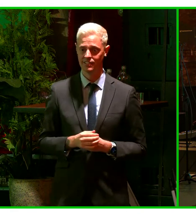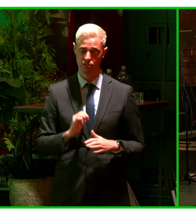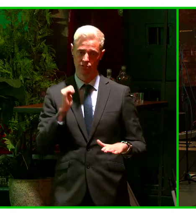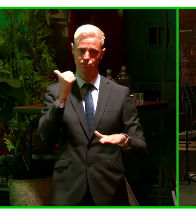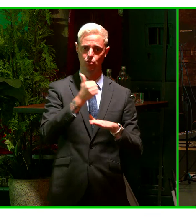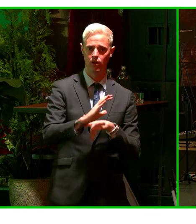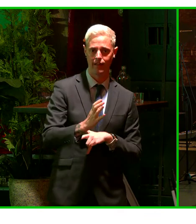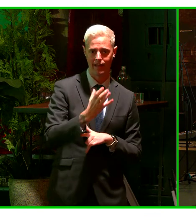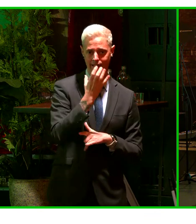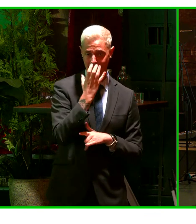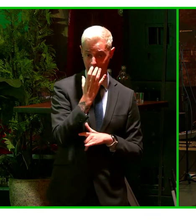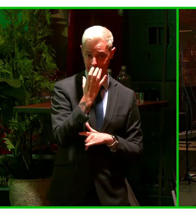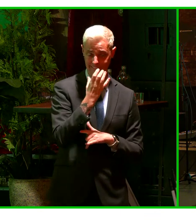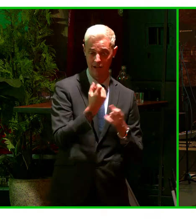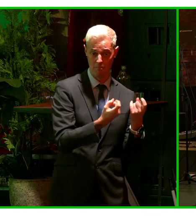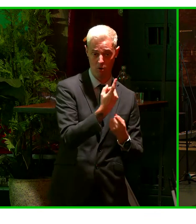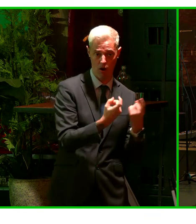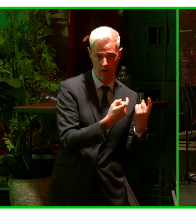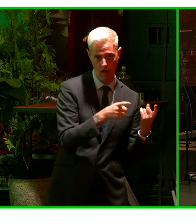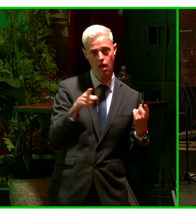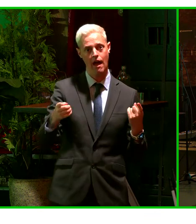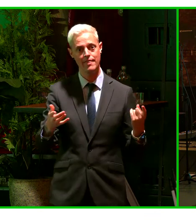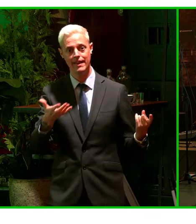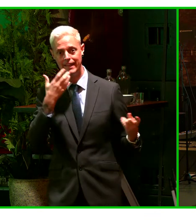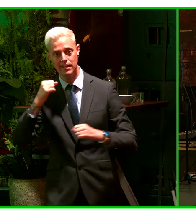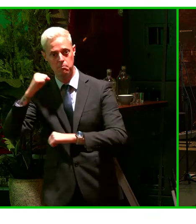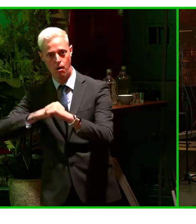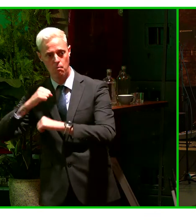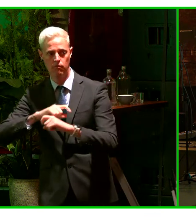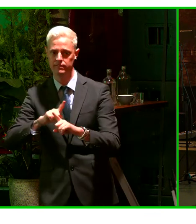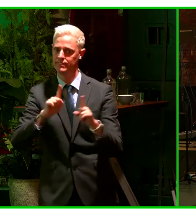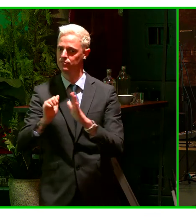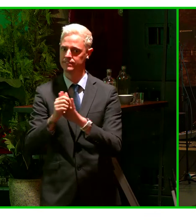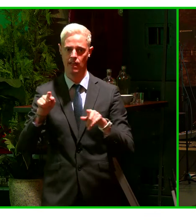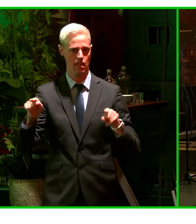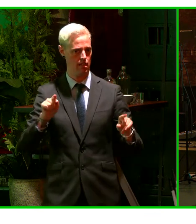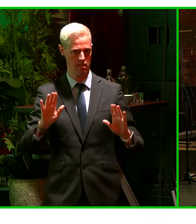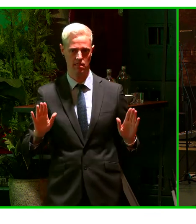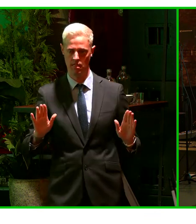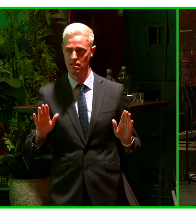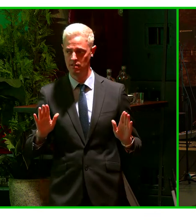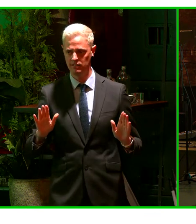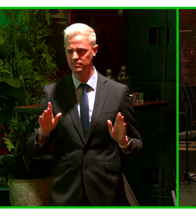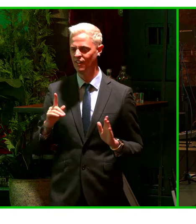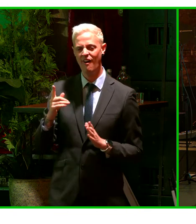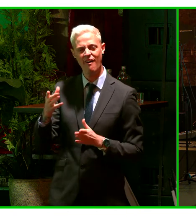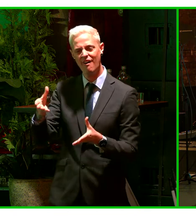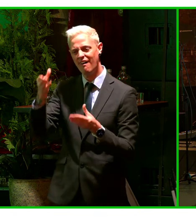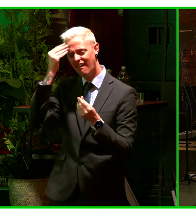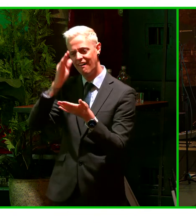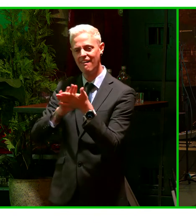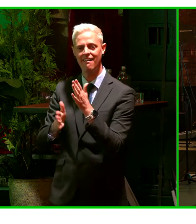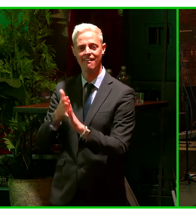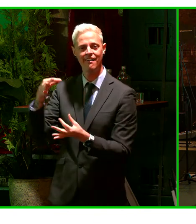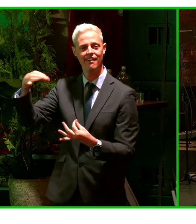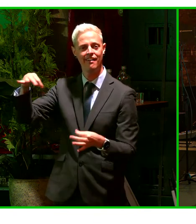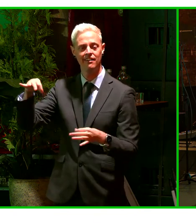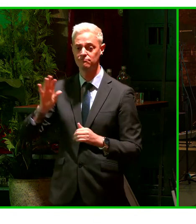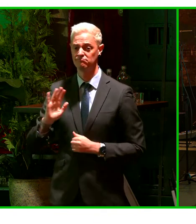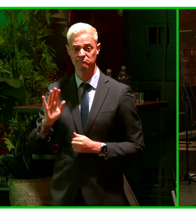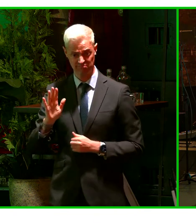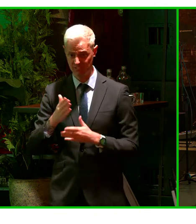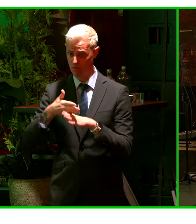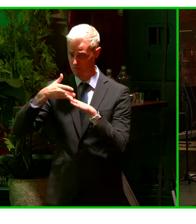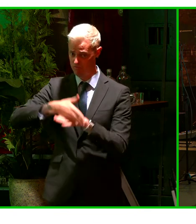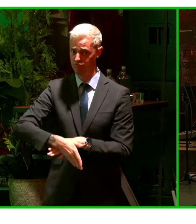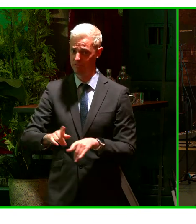installing a heat pump are very, very different skill sets. It's not just a quick one-day course. You do need to do quite a lot of work